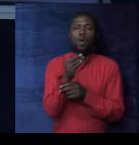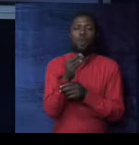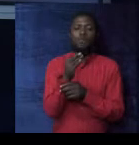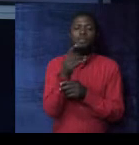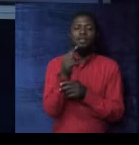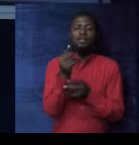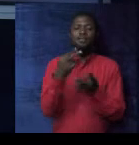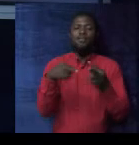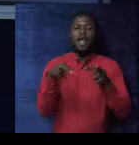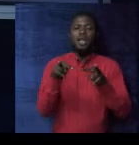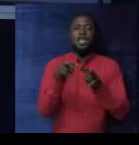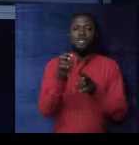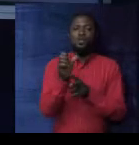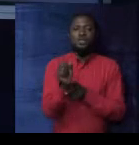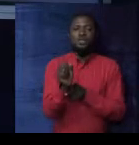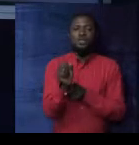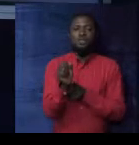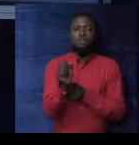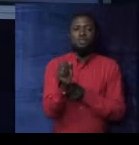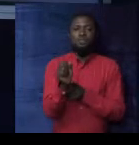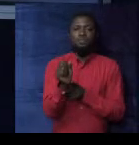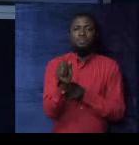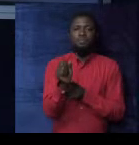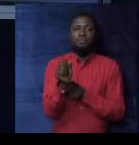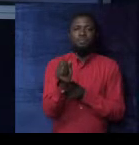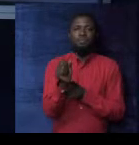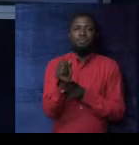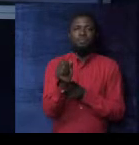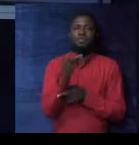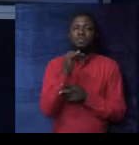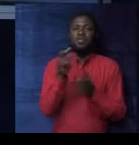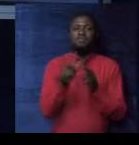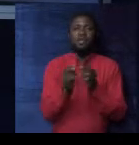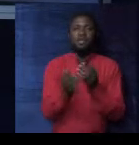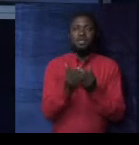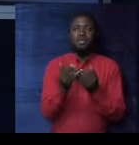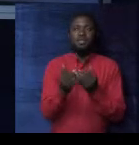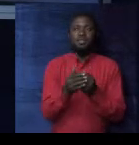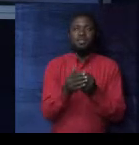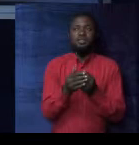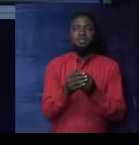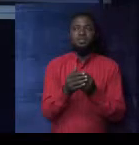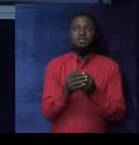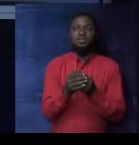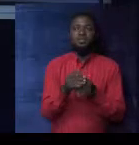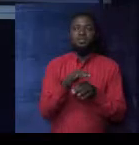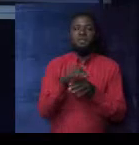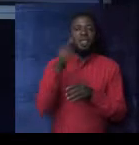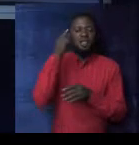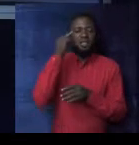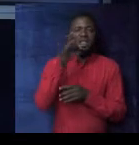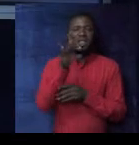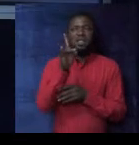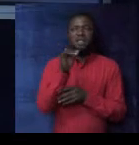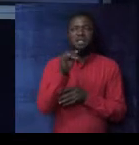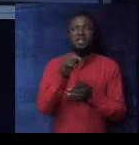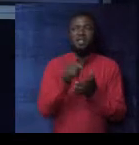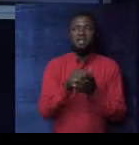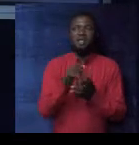product of the values is very easy to multiply this. Don't look at it and say, oh, 80,000